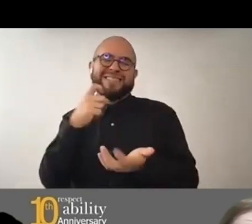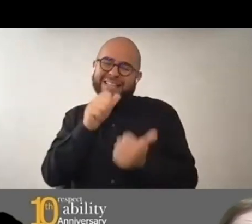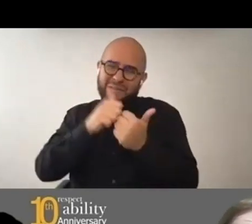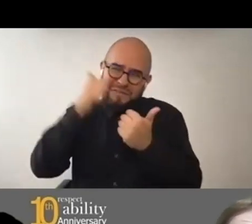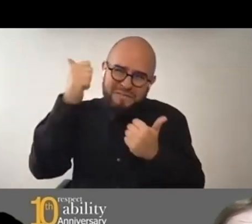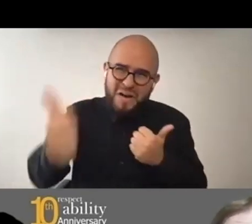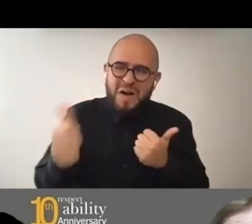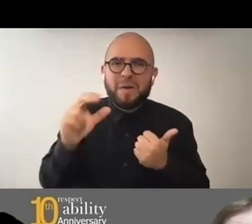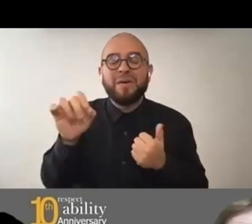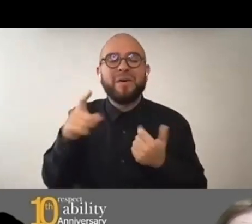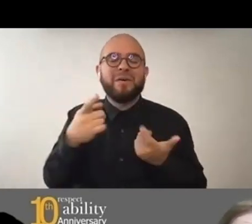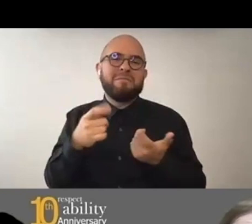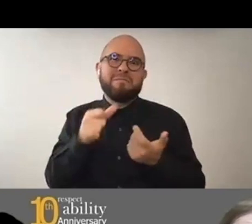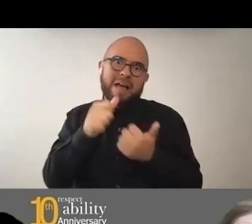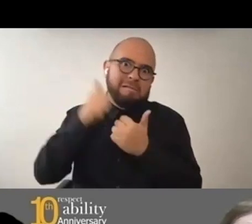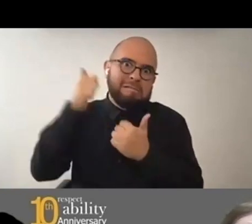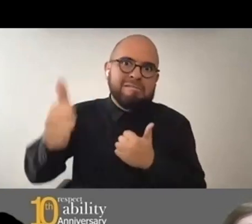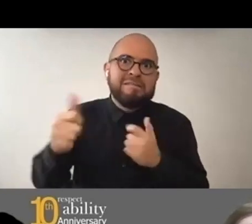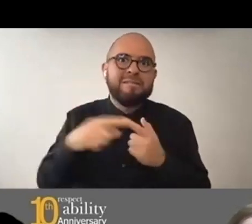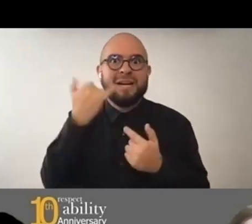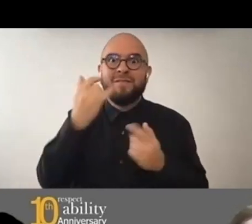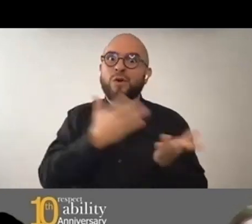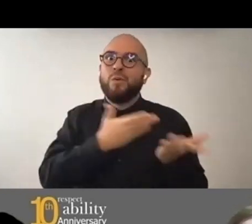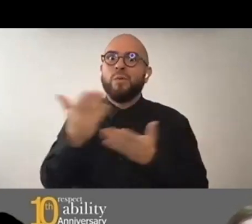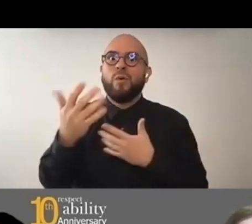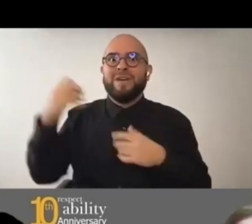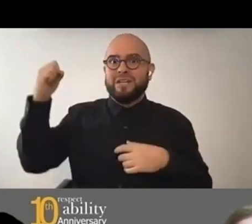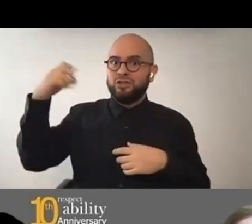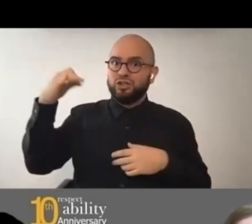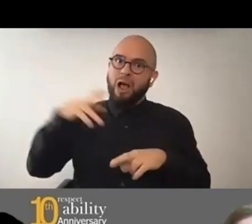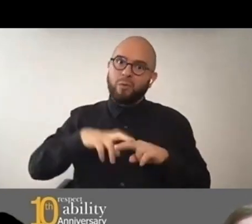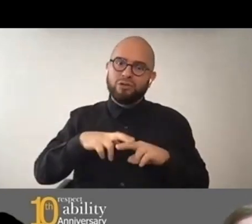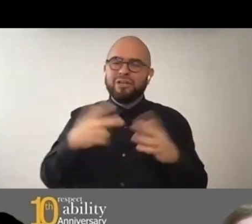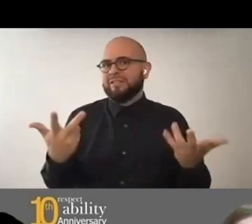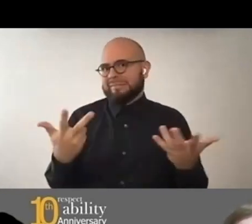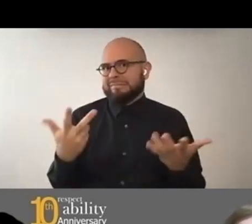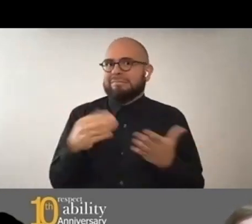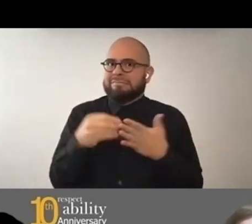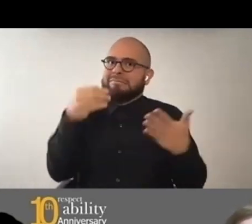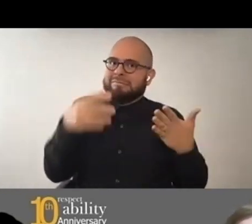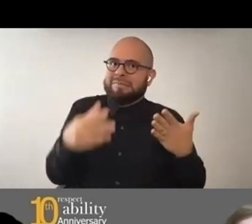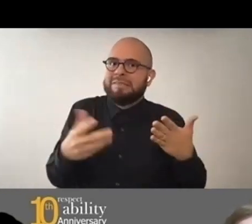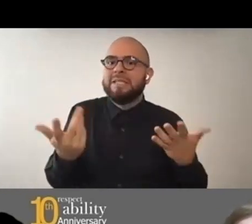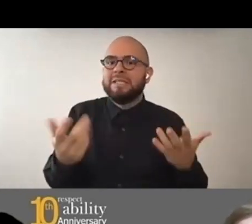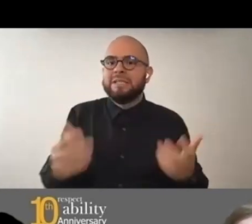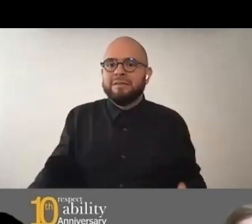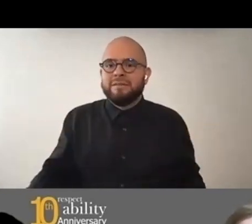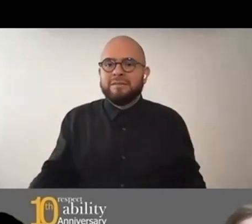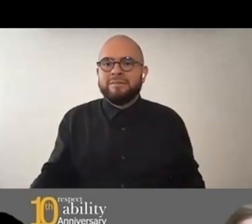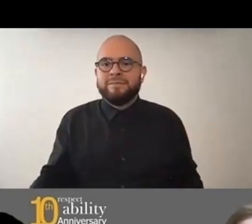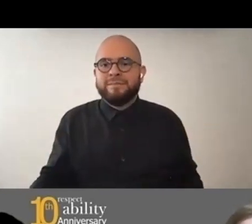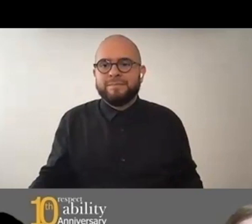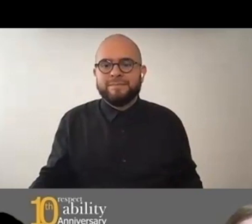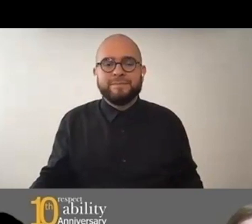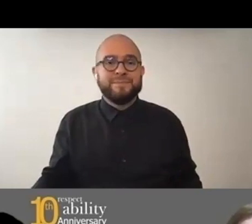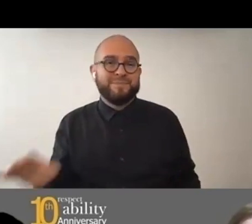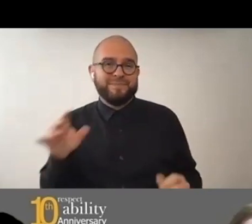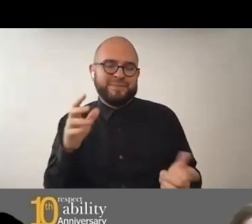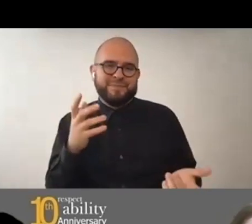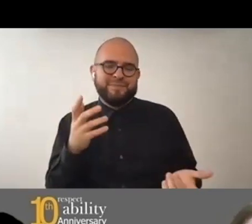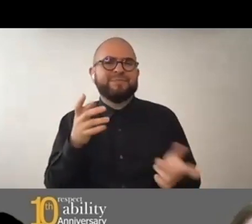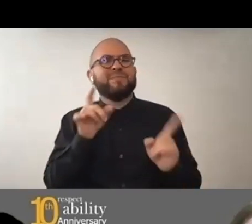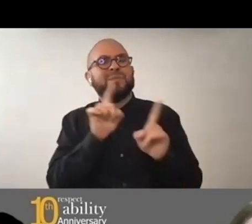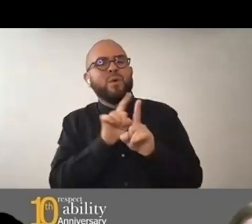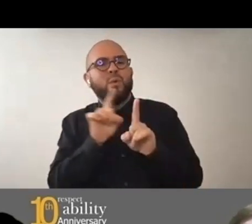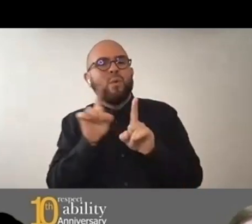a shower chair. So there's, that moment of reality, but there's also the fact